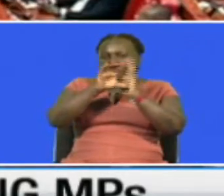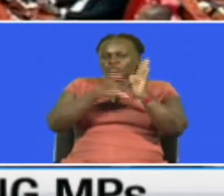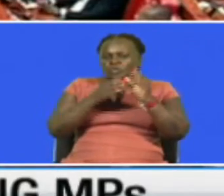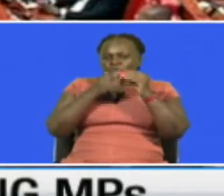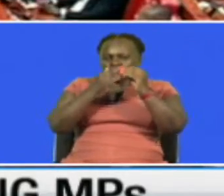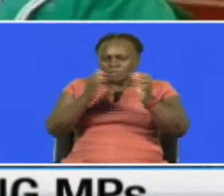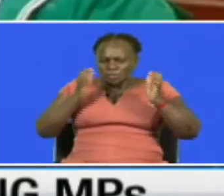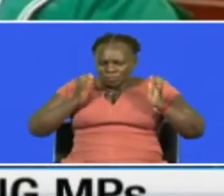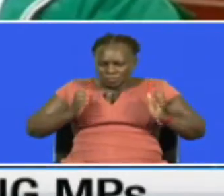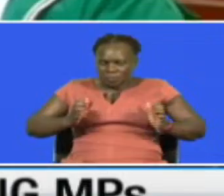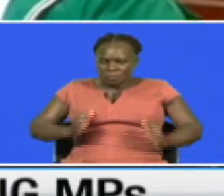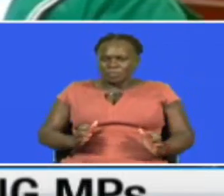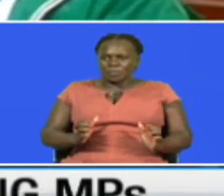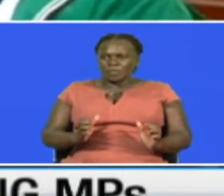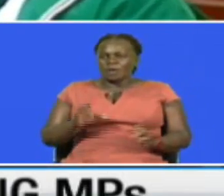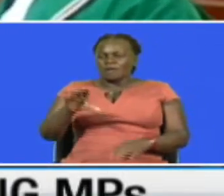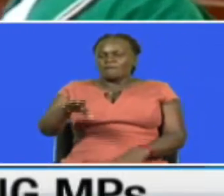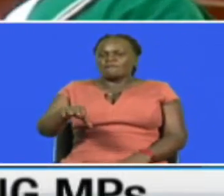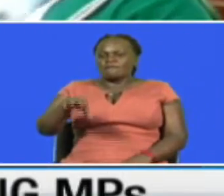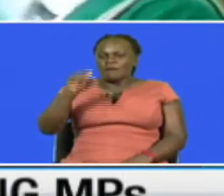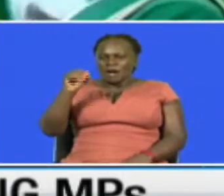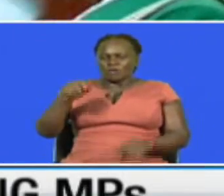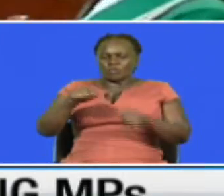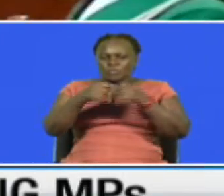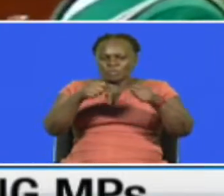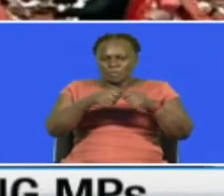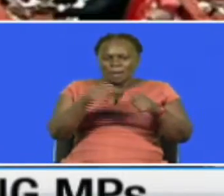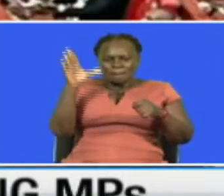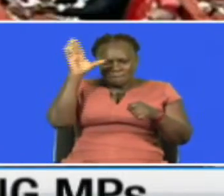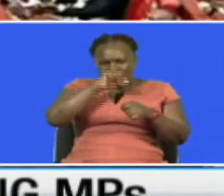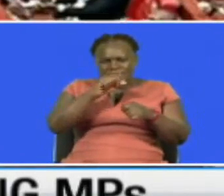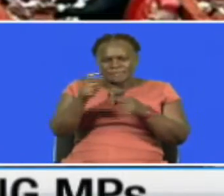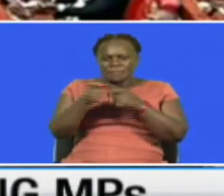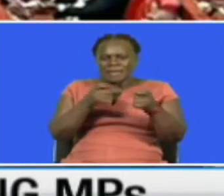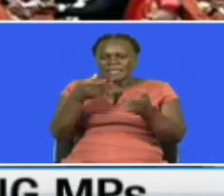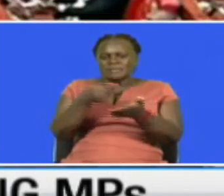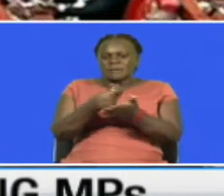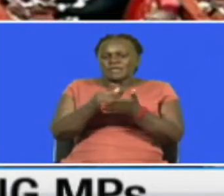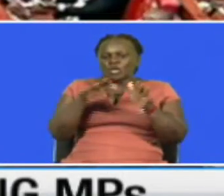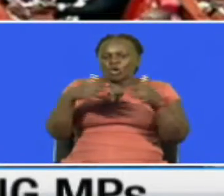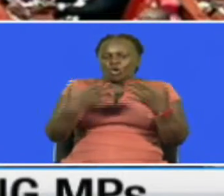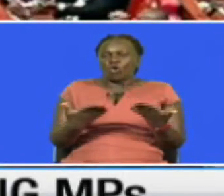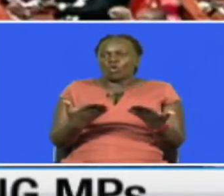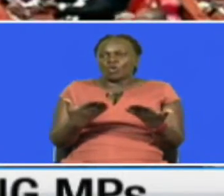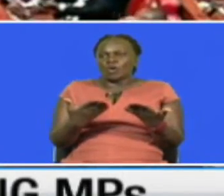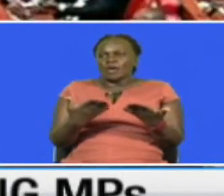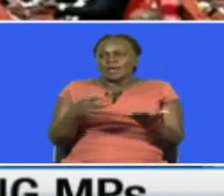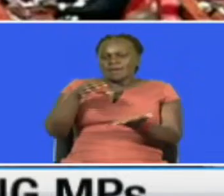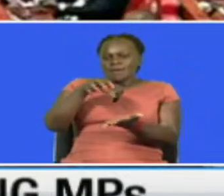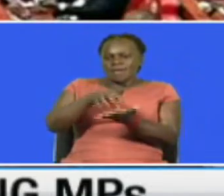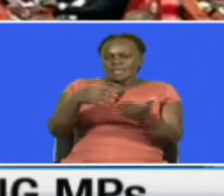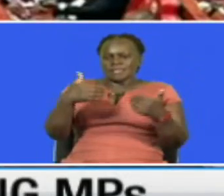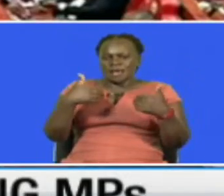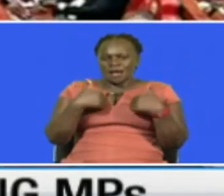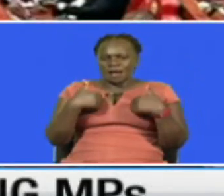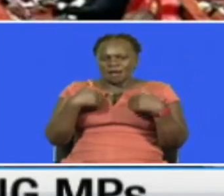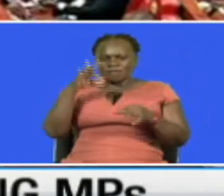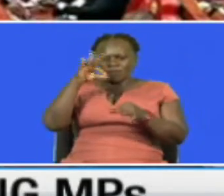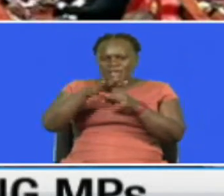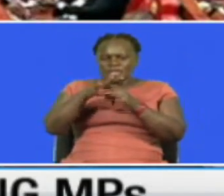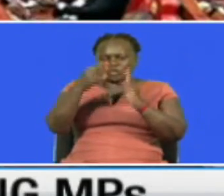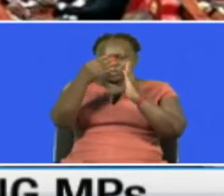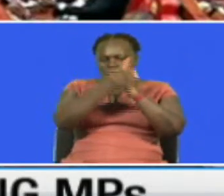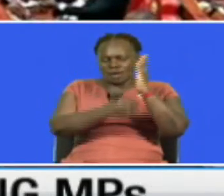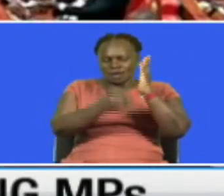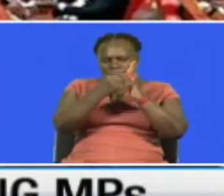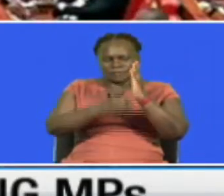Leadership and Integrity, if found to have mismanaged public resources, or if convicted of an offence under the Elections